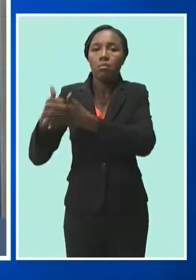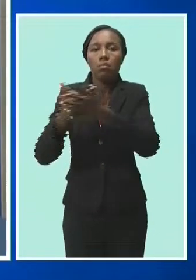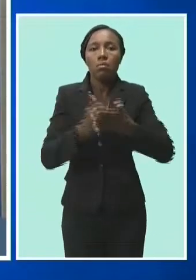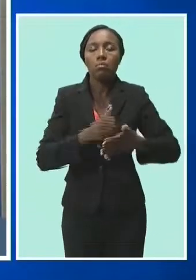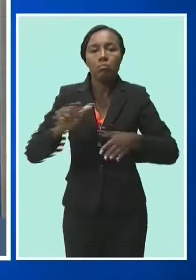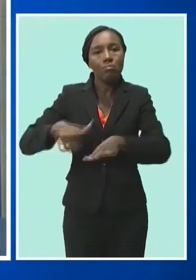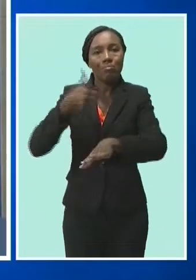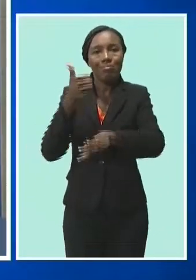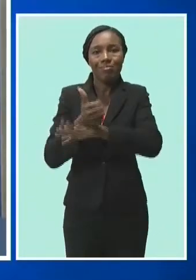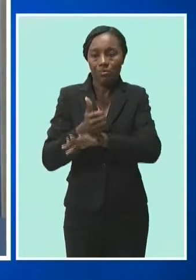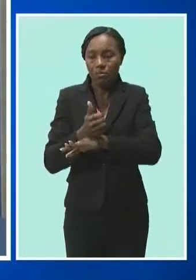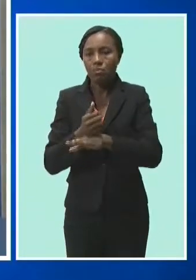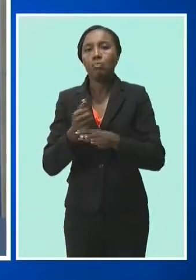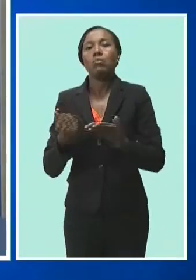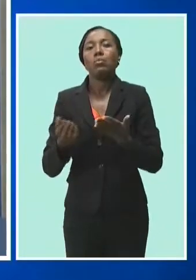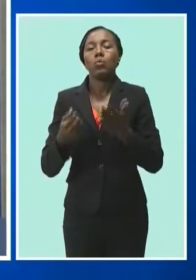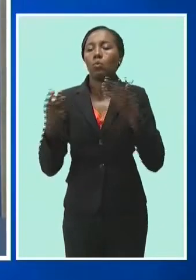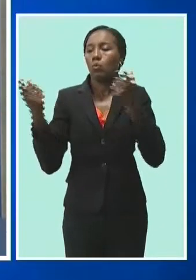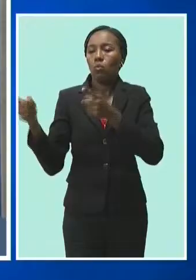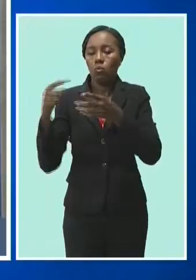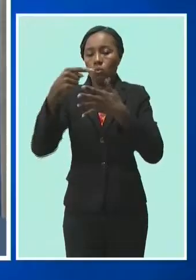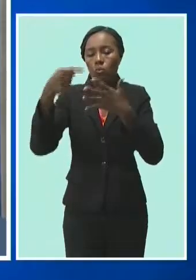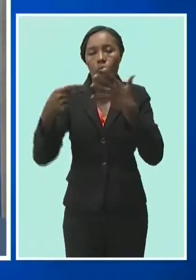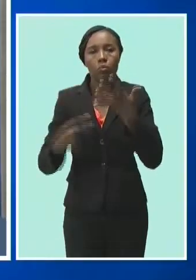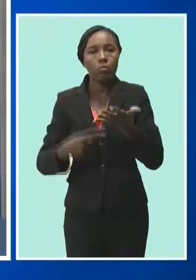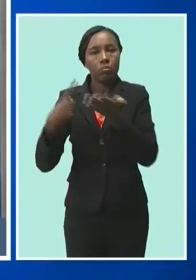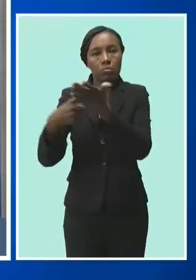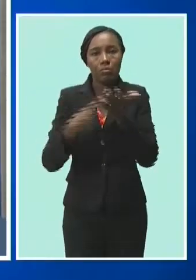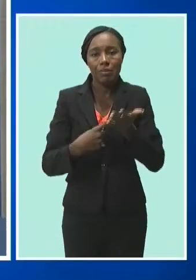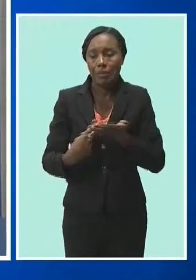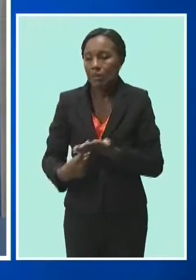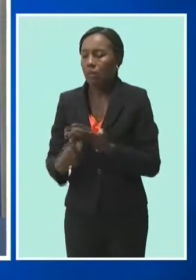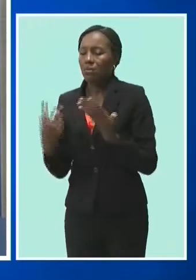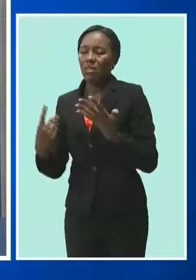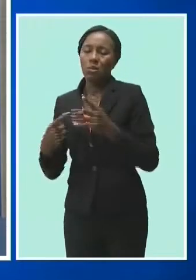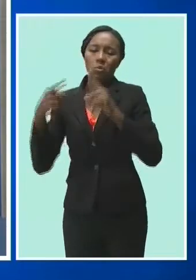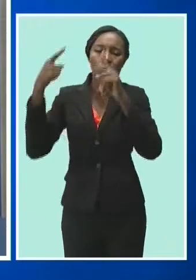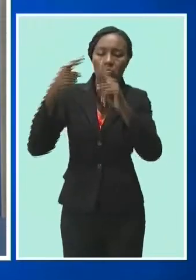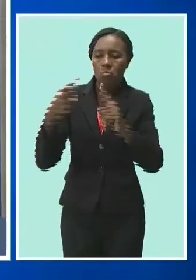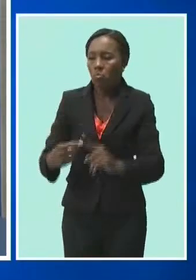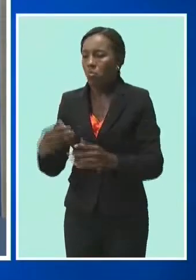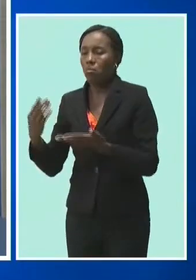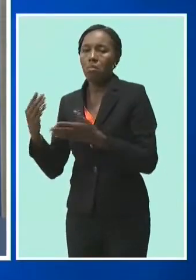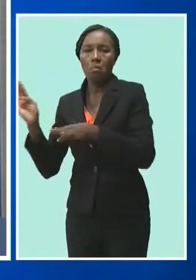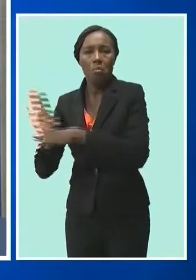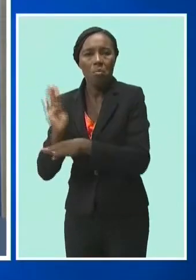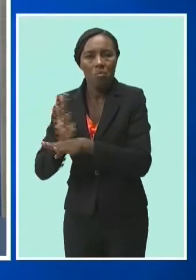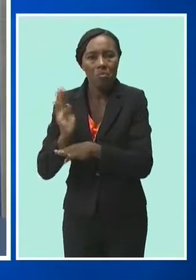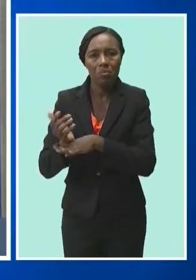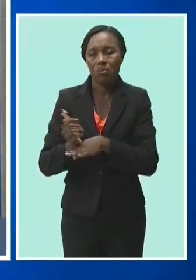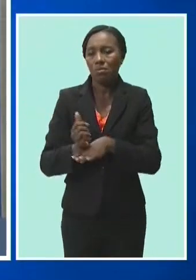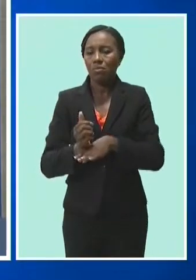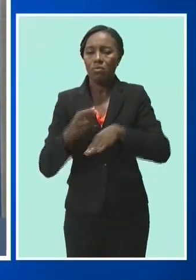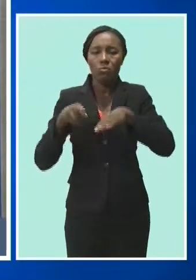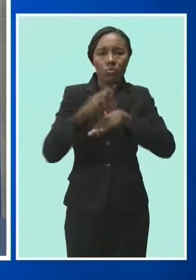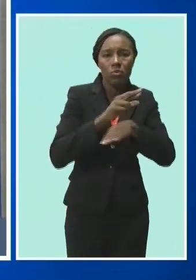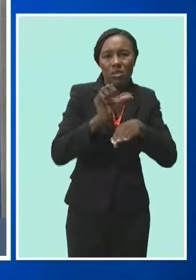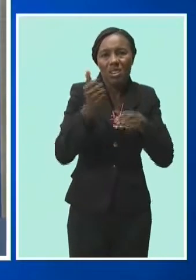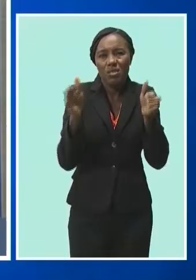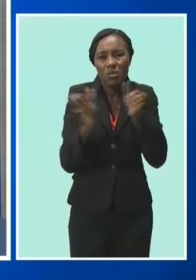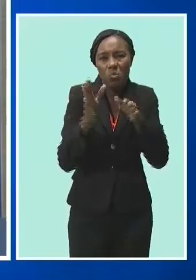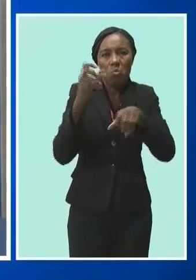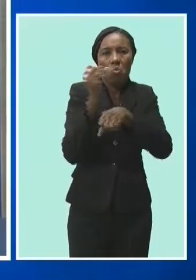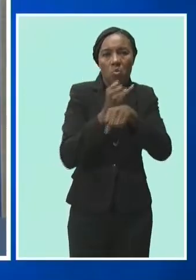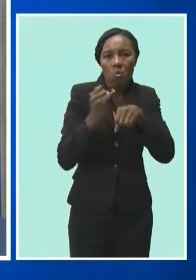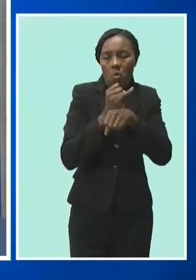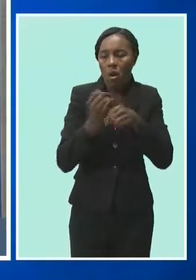this conference. So it gives us an opportunity to put issues from Barbados, for the region, and for small island developing states right at